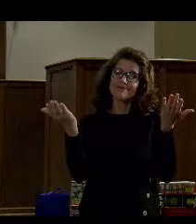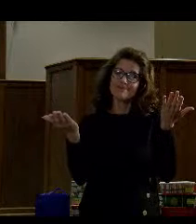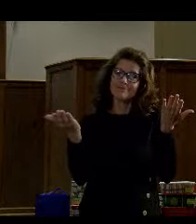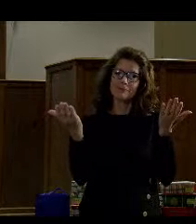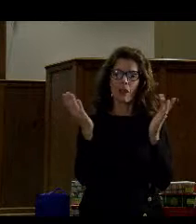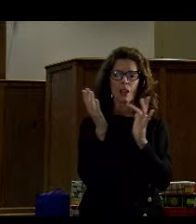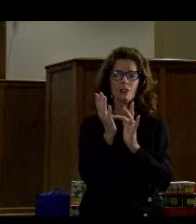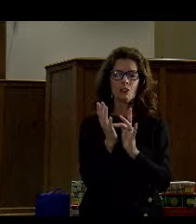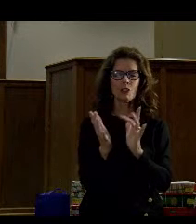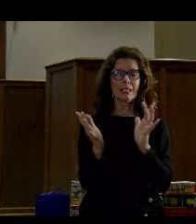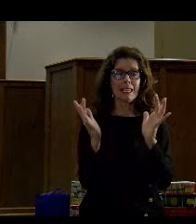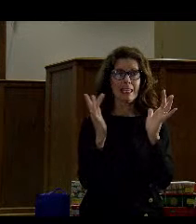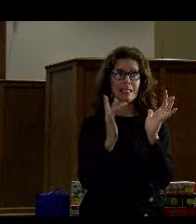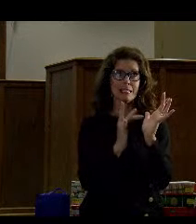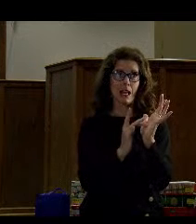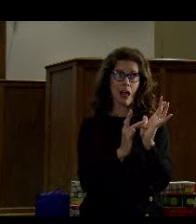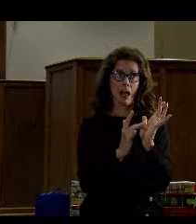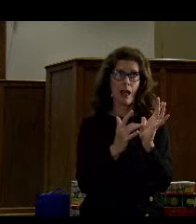unknown.